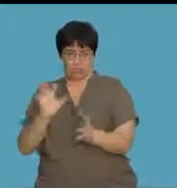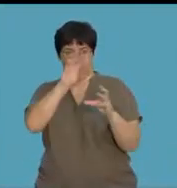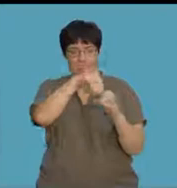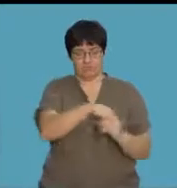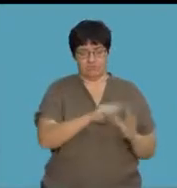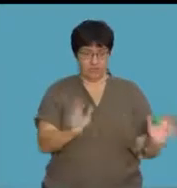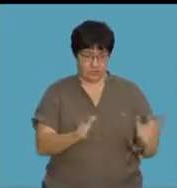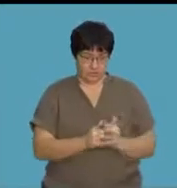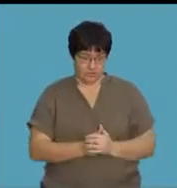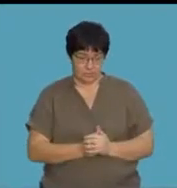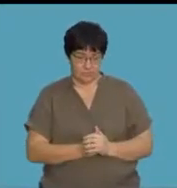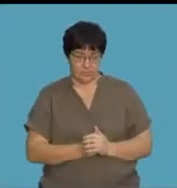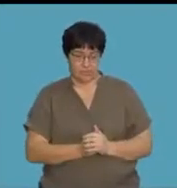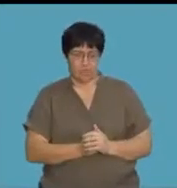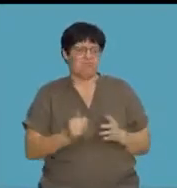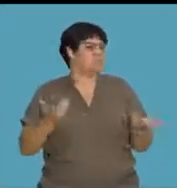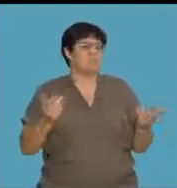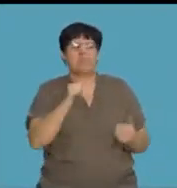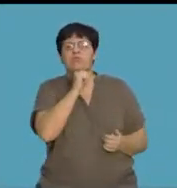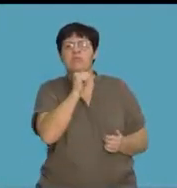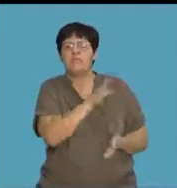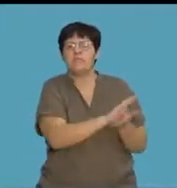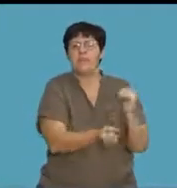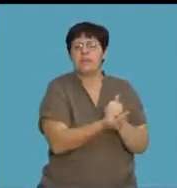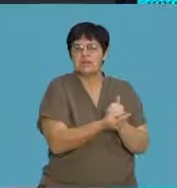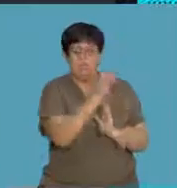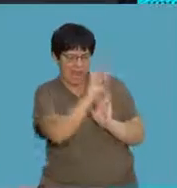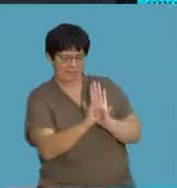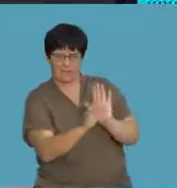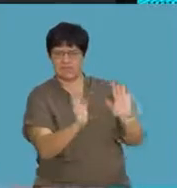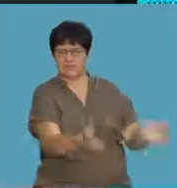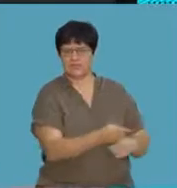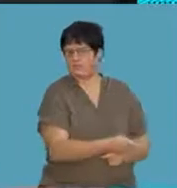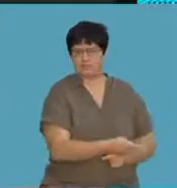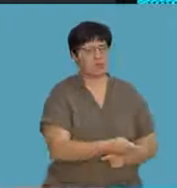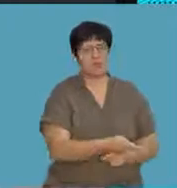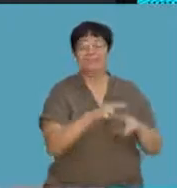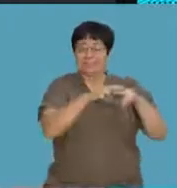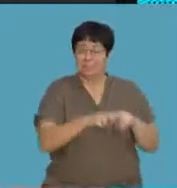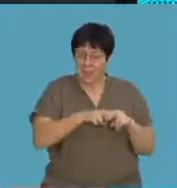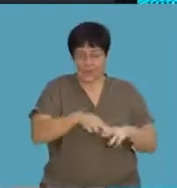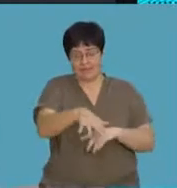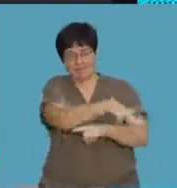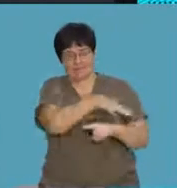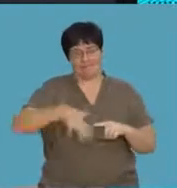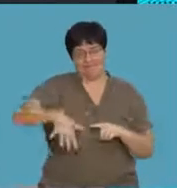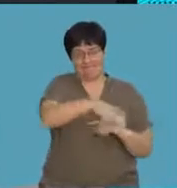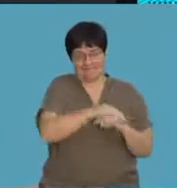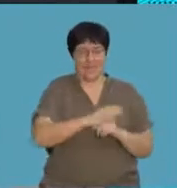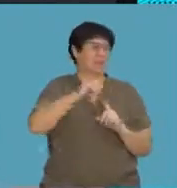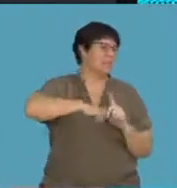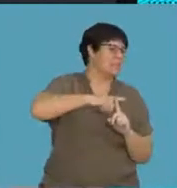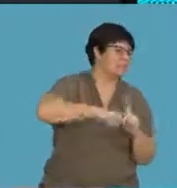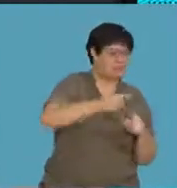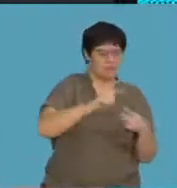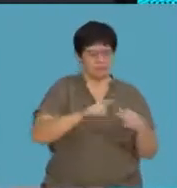So whatever substance that you pick up or you identify, it can, depending on the condition of